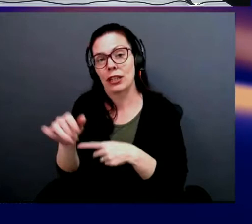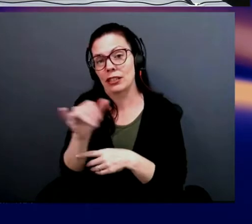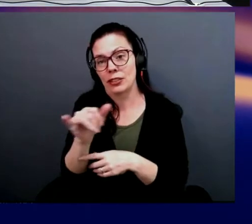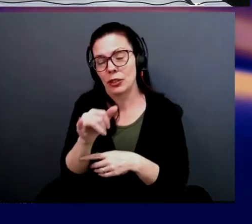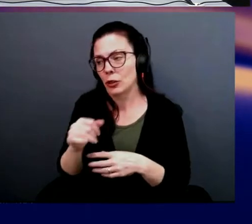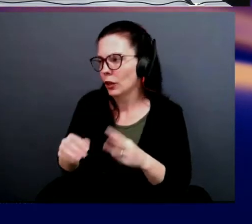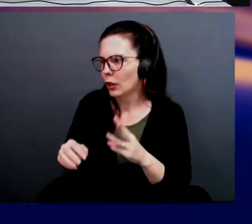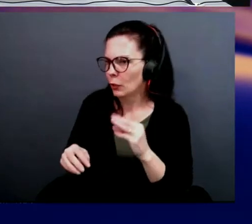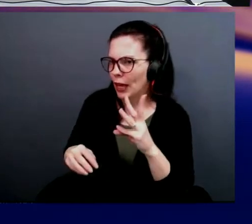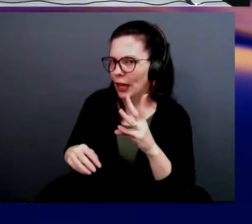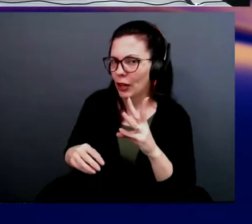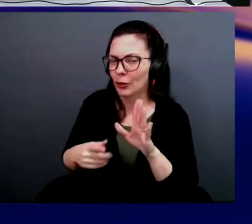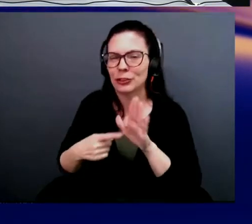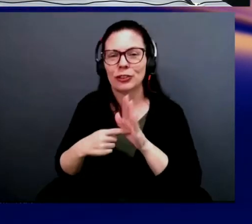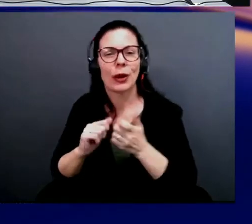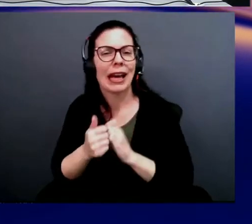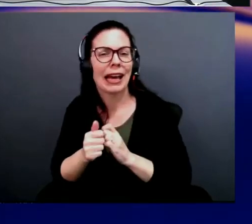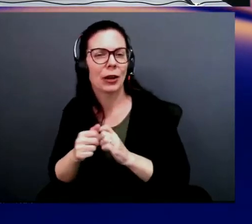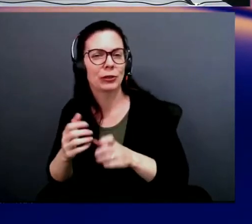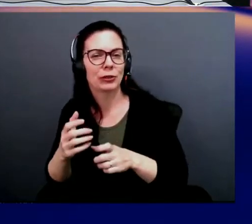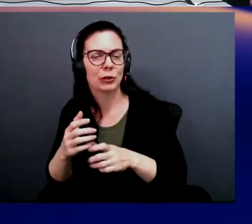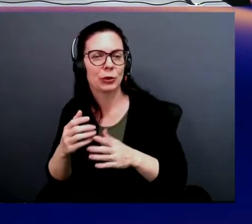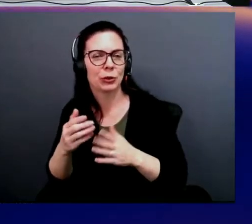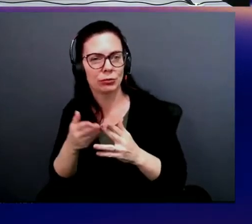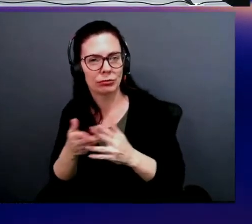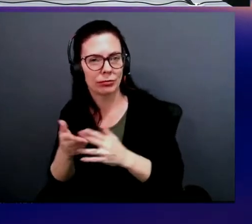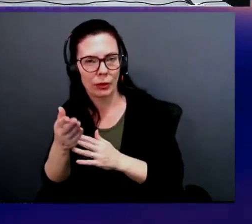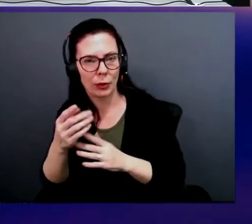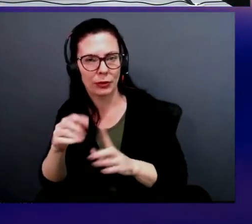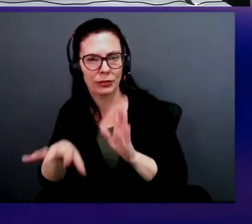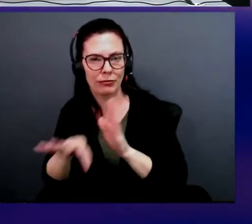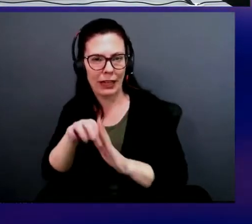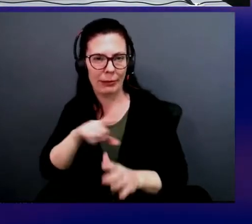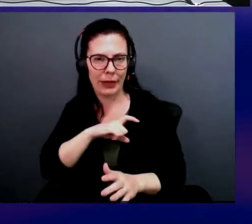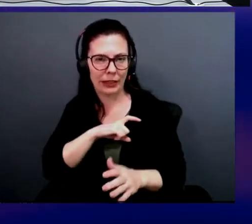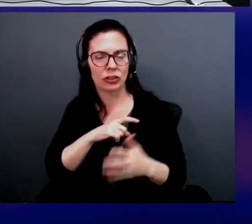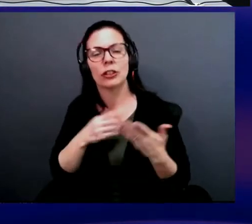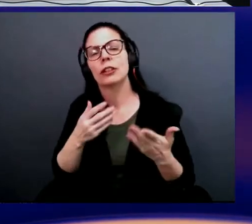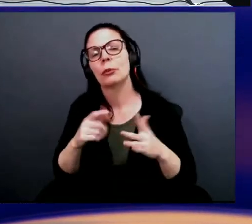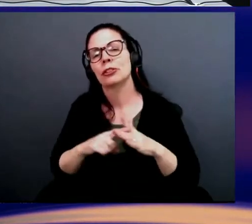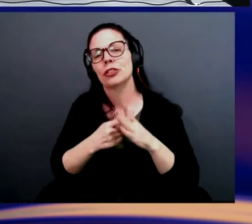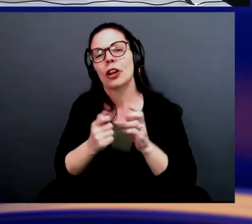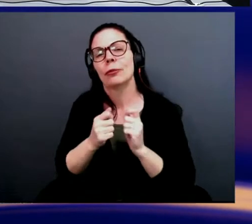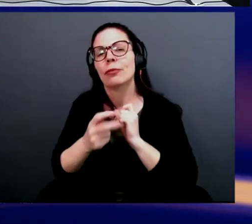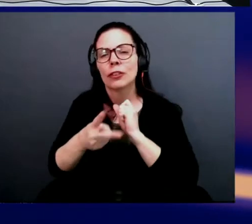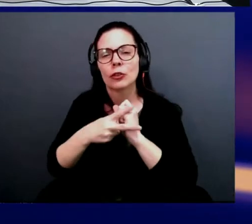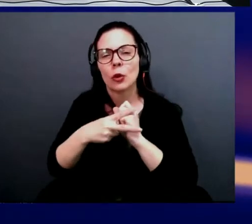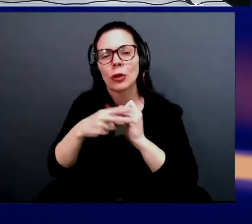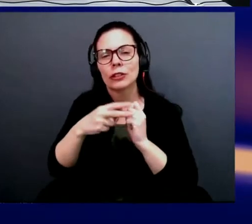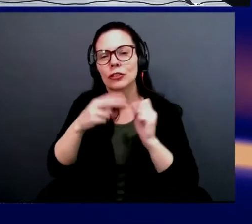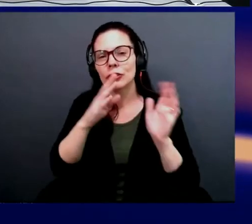the badges. Okay. Got it, yeah. Let's go ahead and search for the storage learning plan.